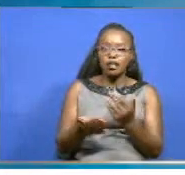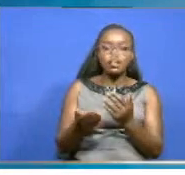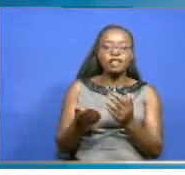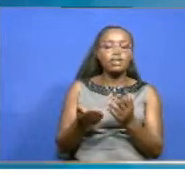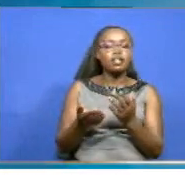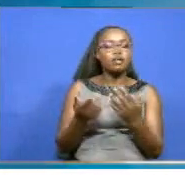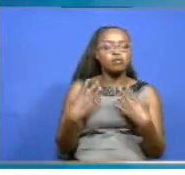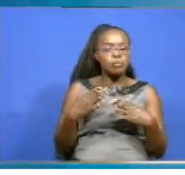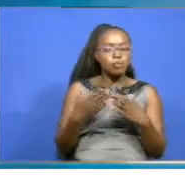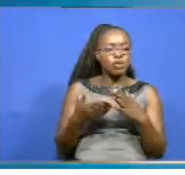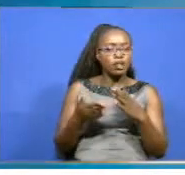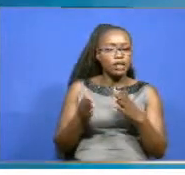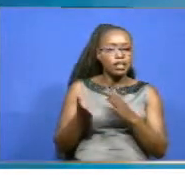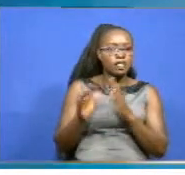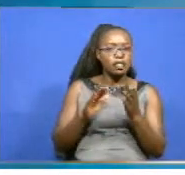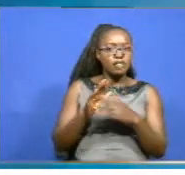at